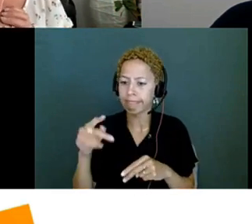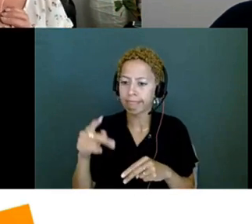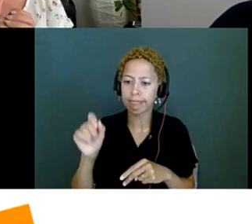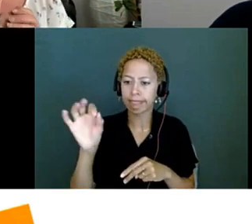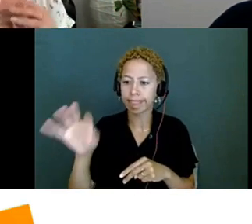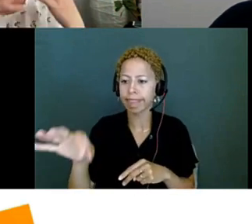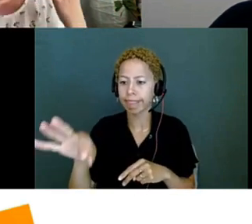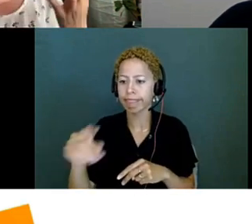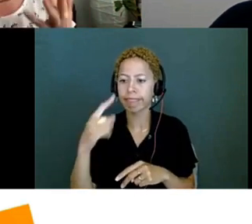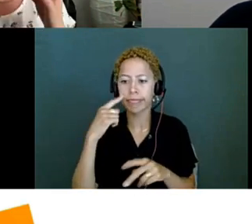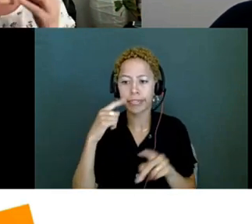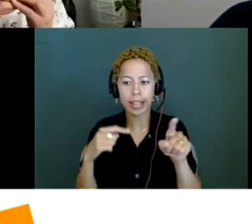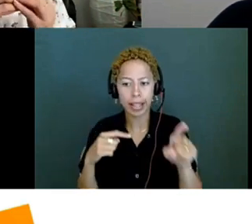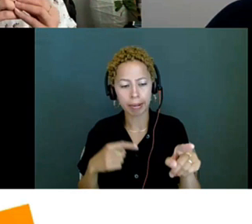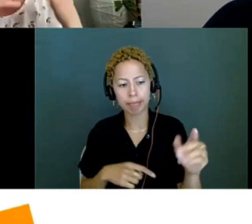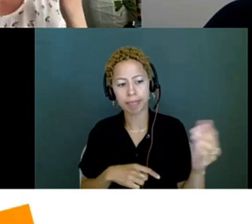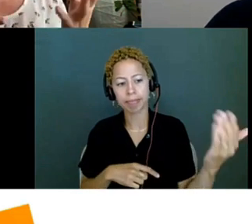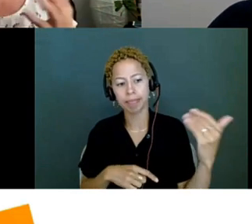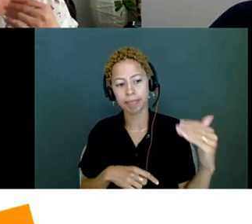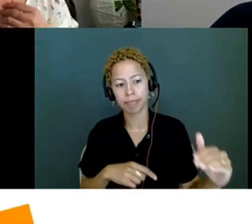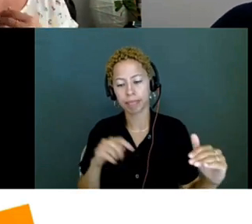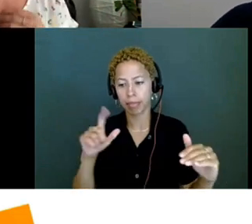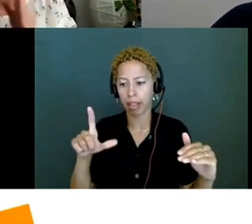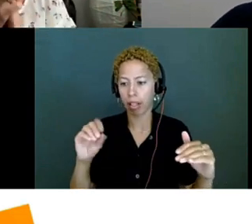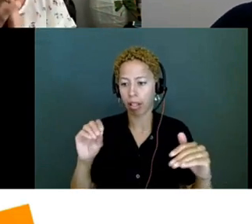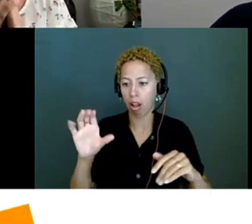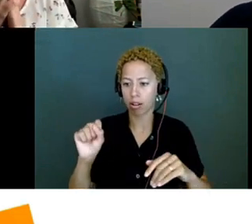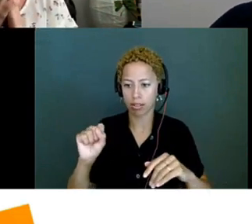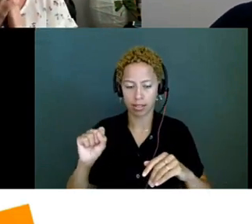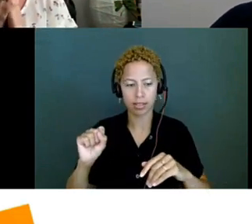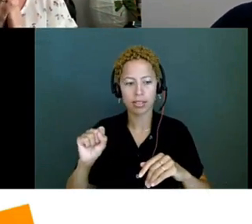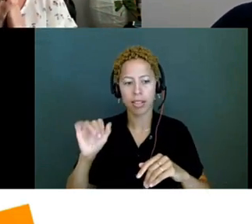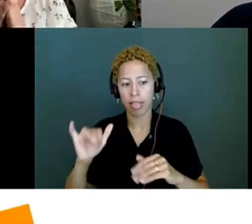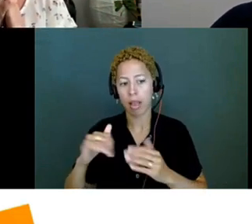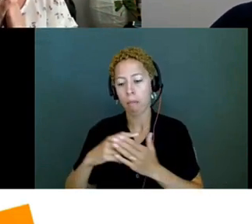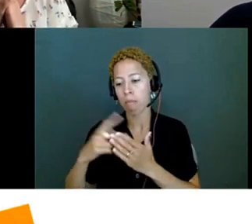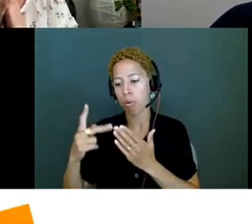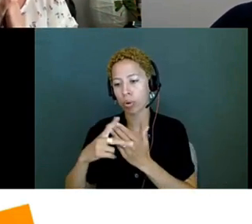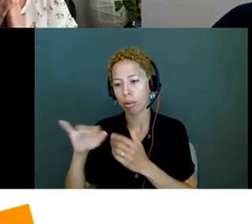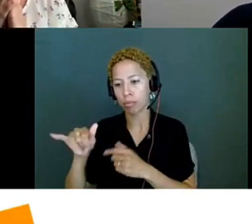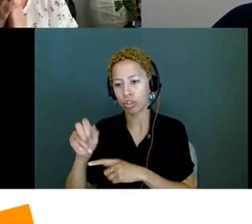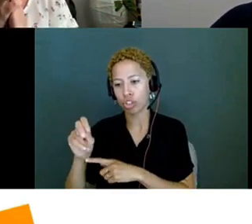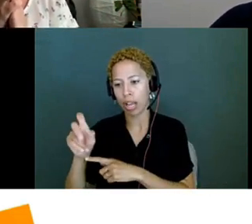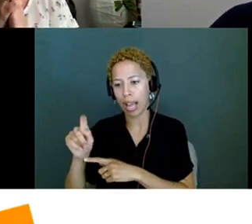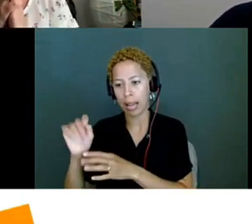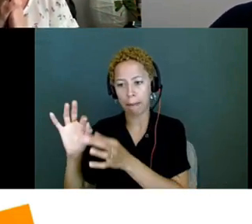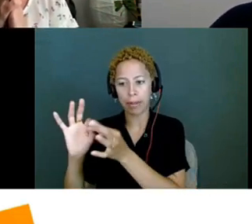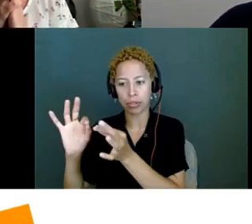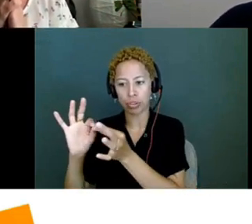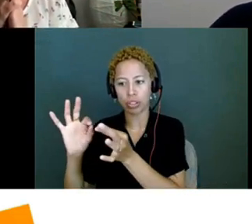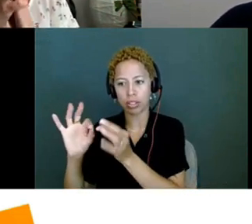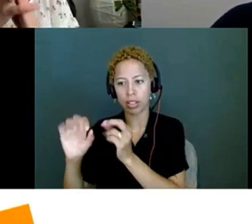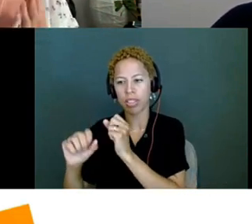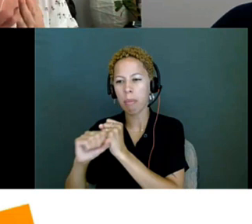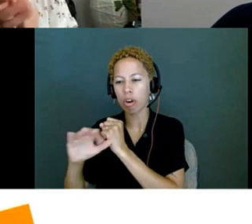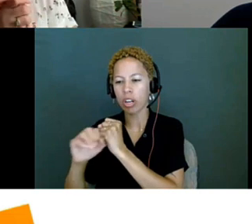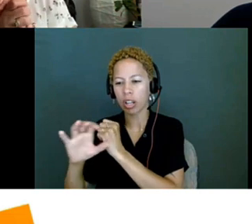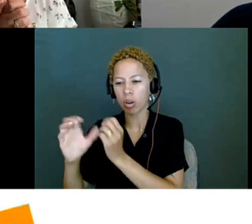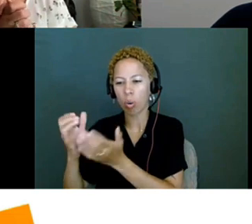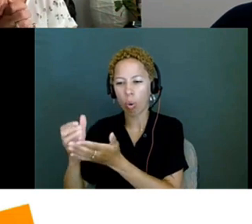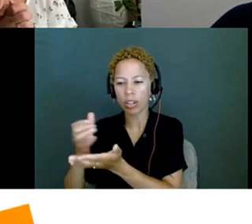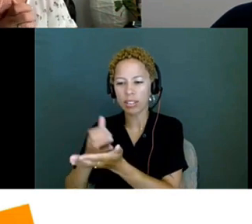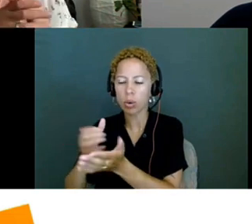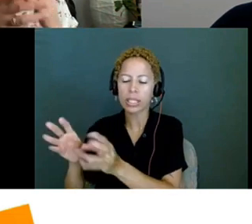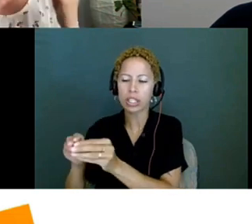helpful. And then LOX, which is the program that Janet was mentioning, that was running the marketing course recently or